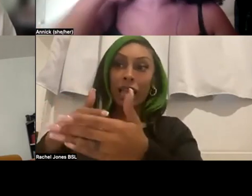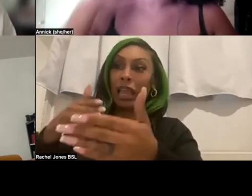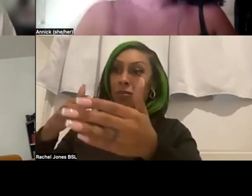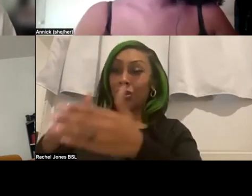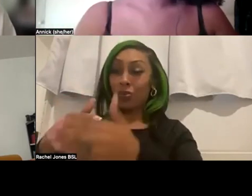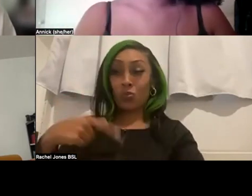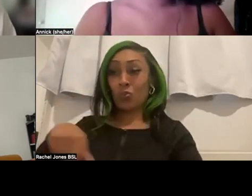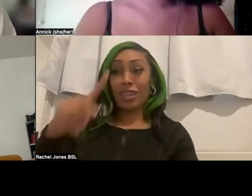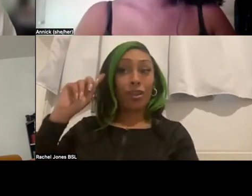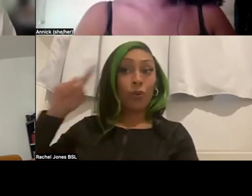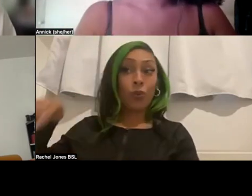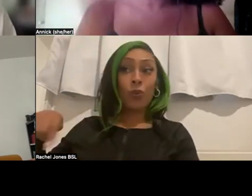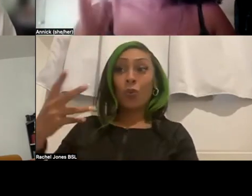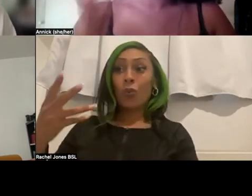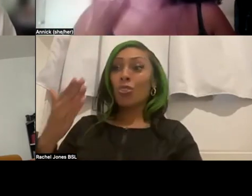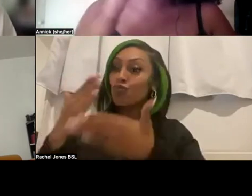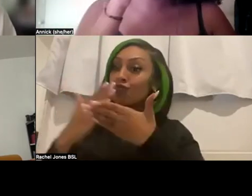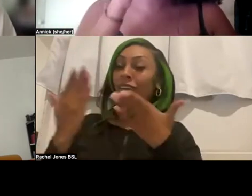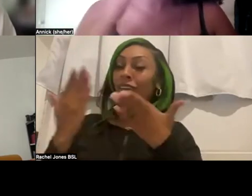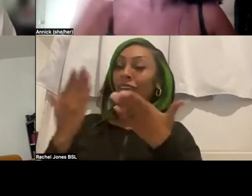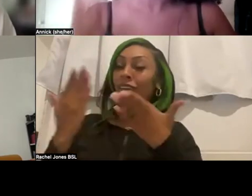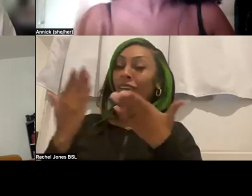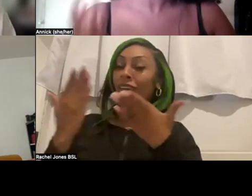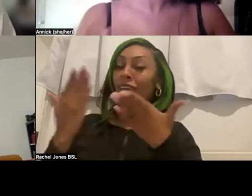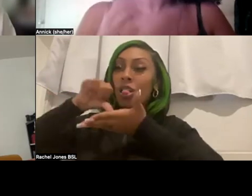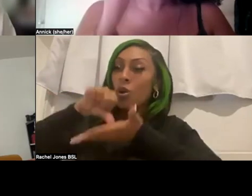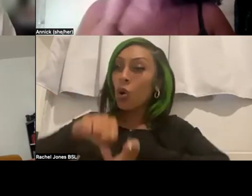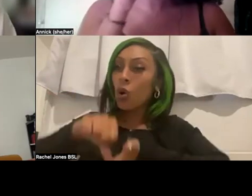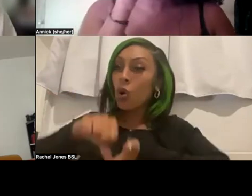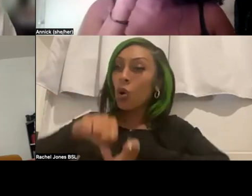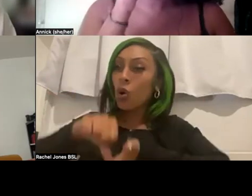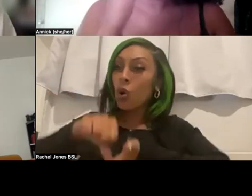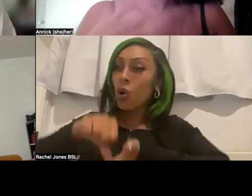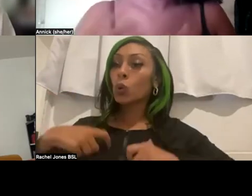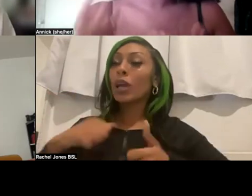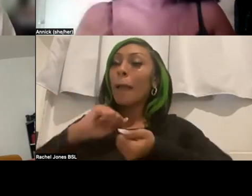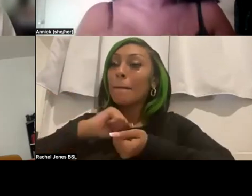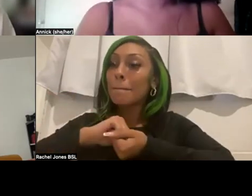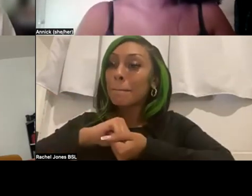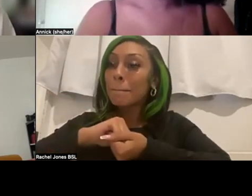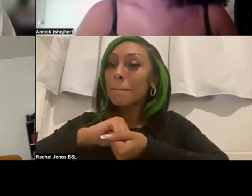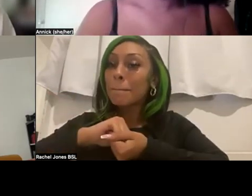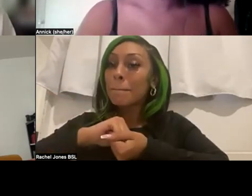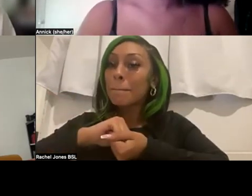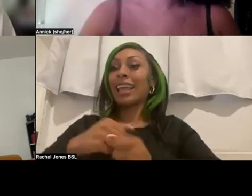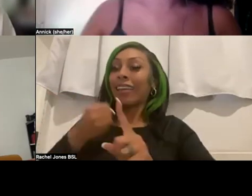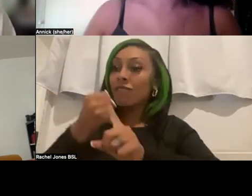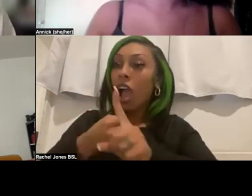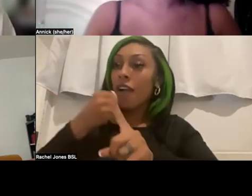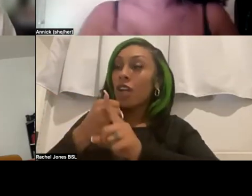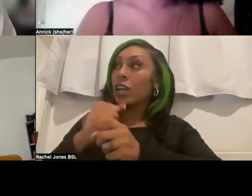real core of social work is maintaining things and fighting for things to stay, such